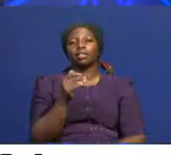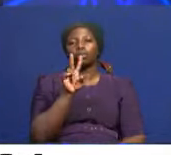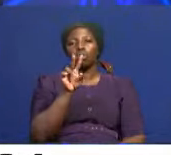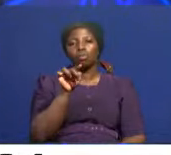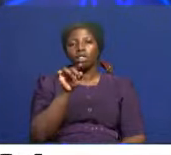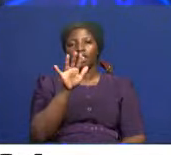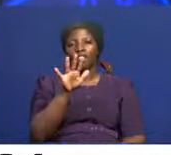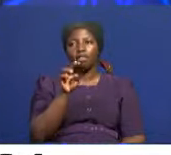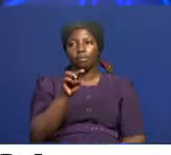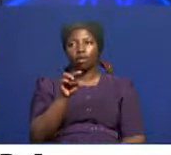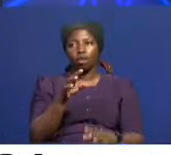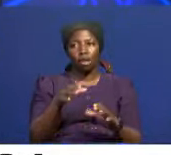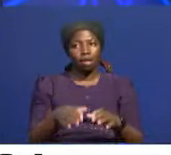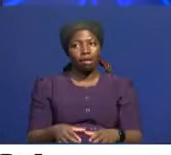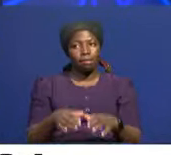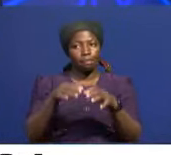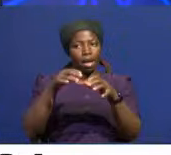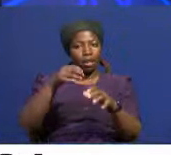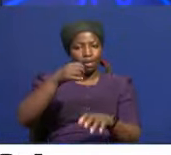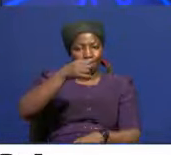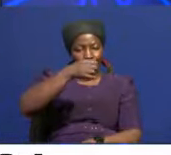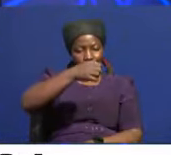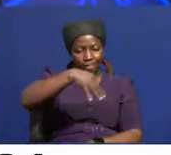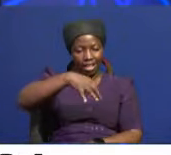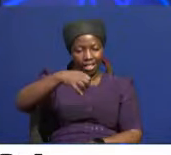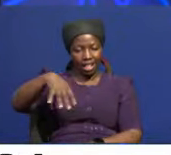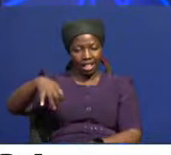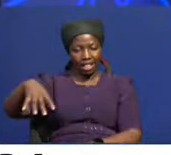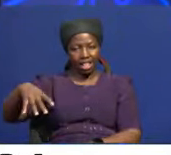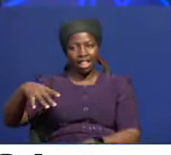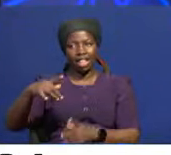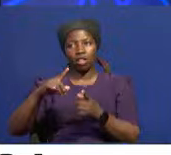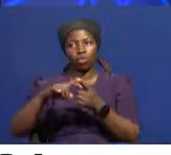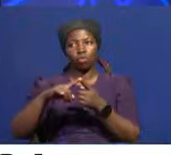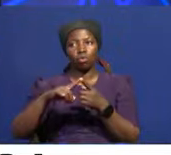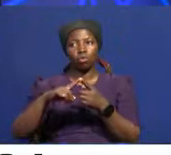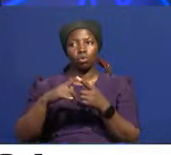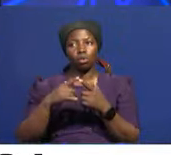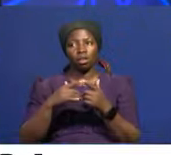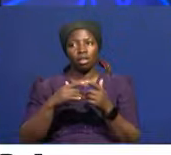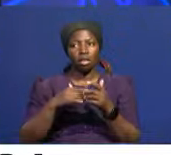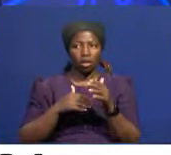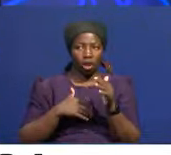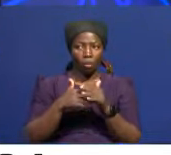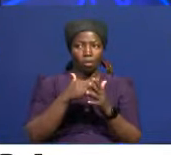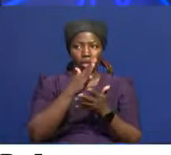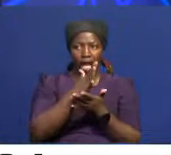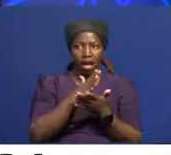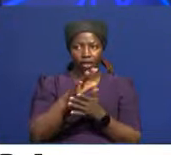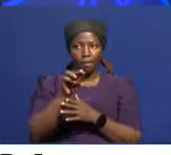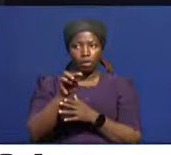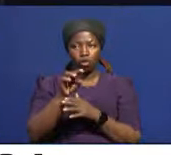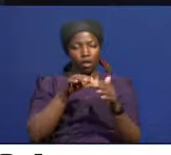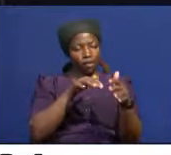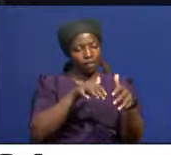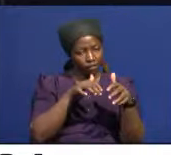2.5 million bags of fertilizer to close to 500,000 farmers in